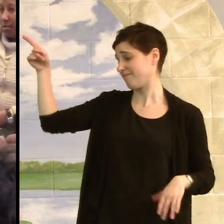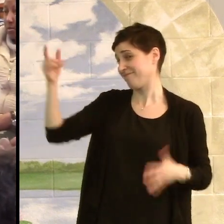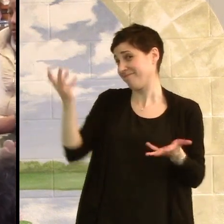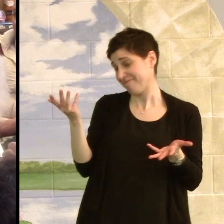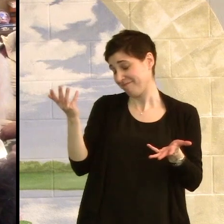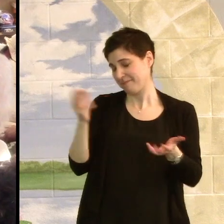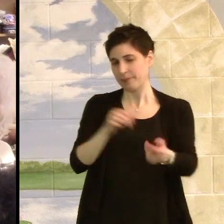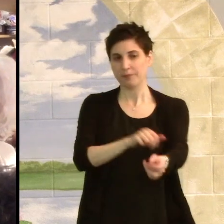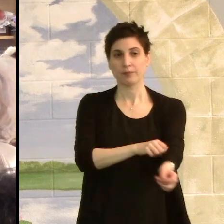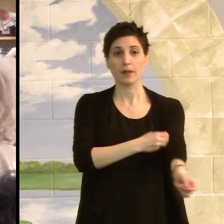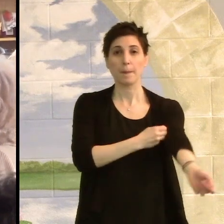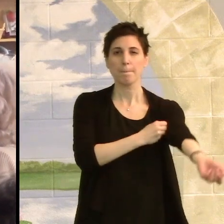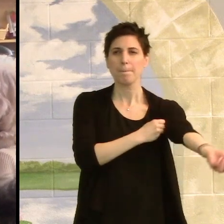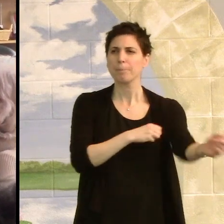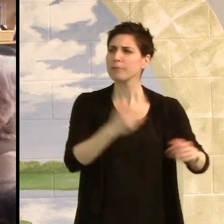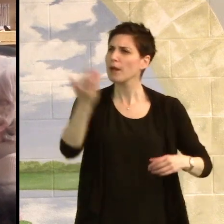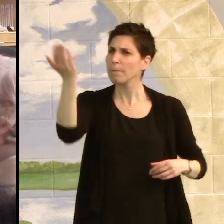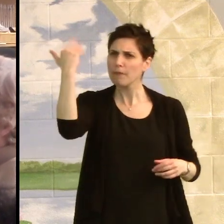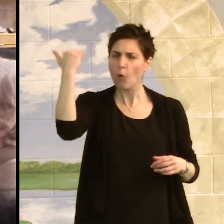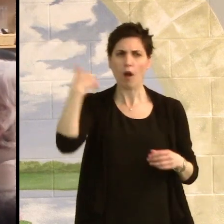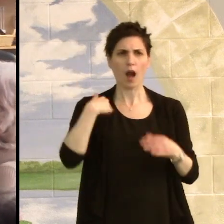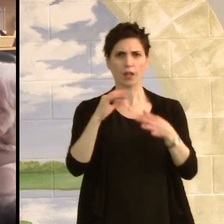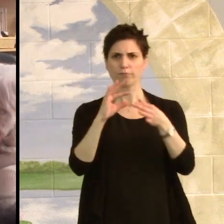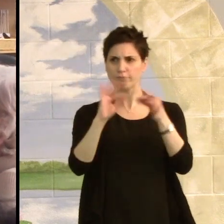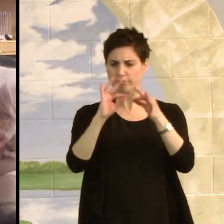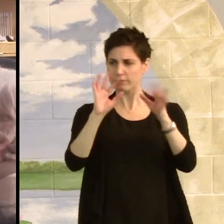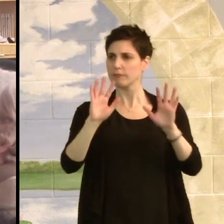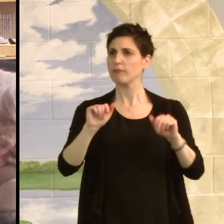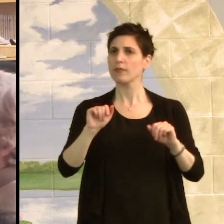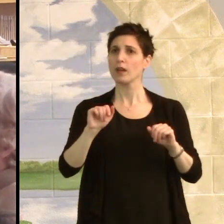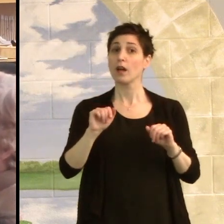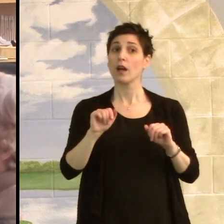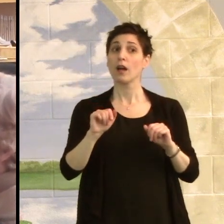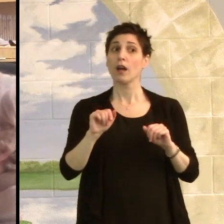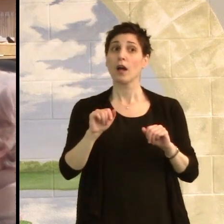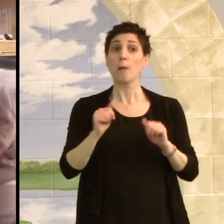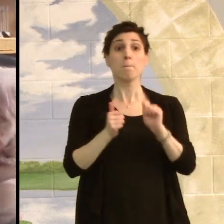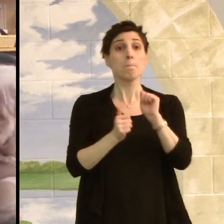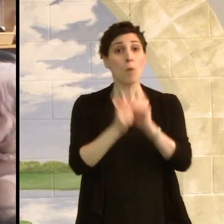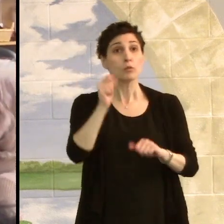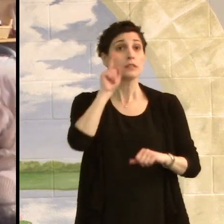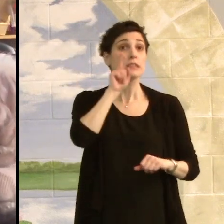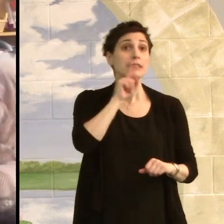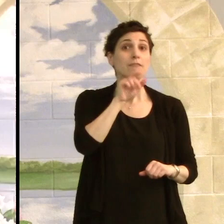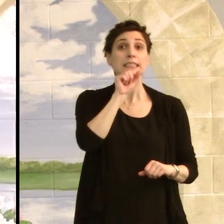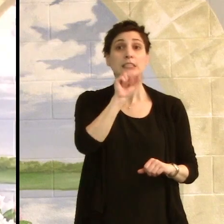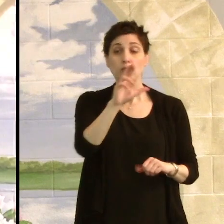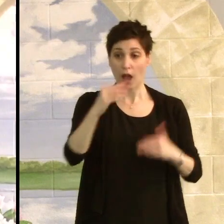most deaf seniors do not, in fact, have Alzheimer's disease,